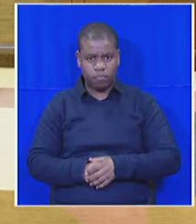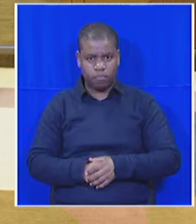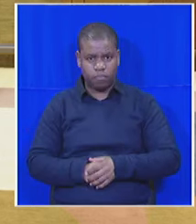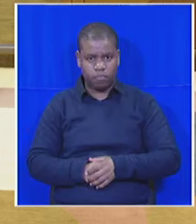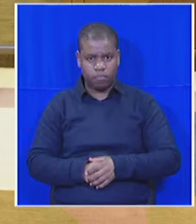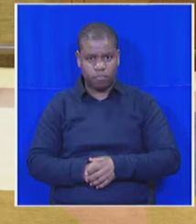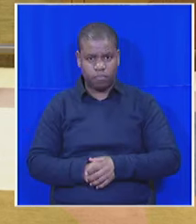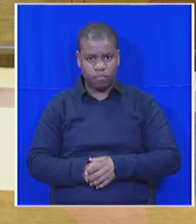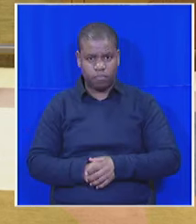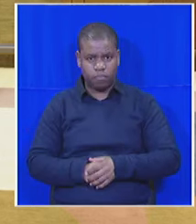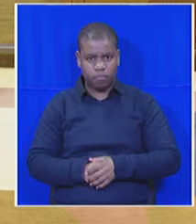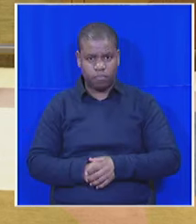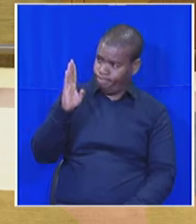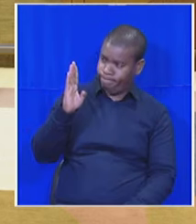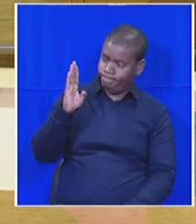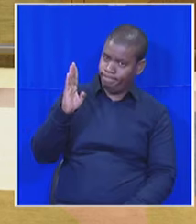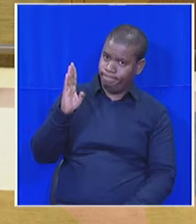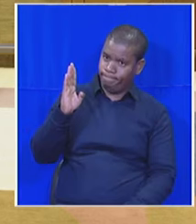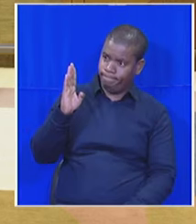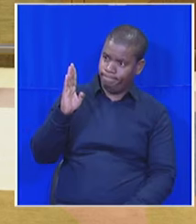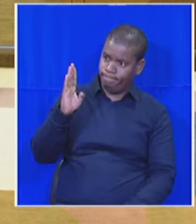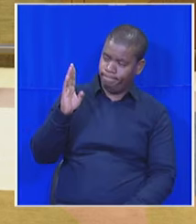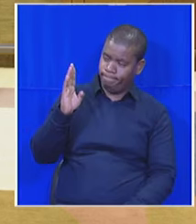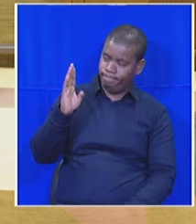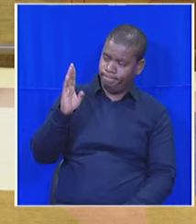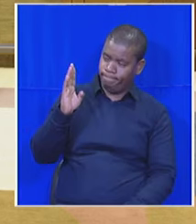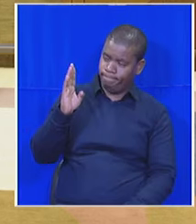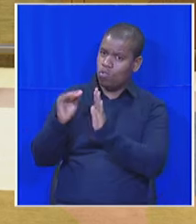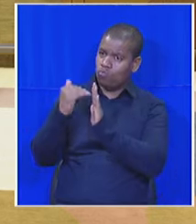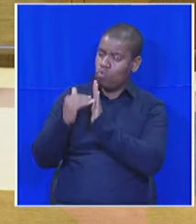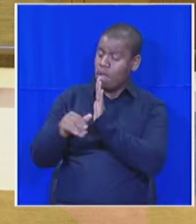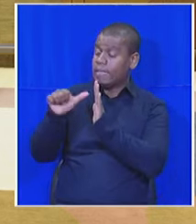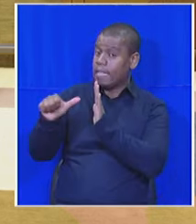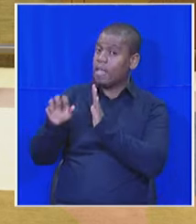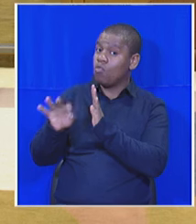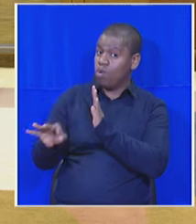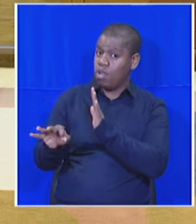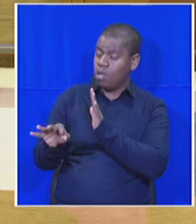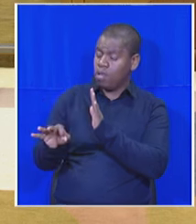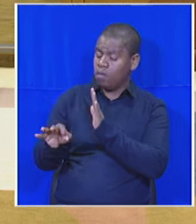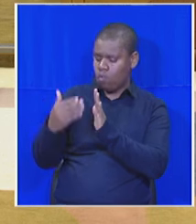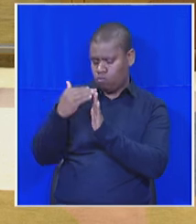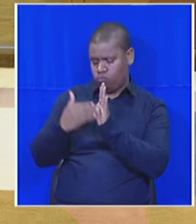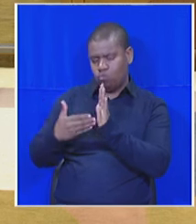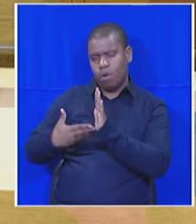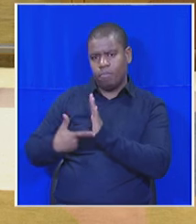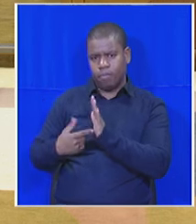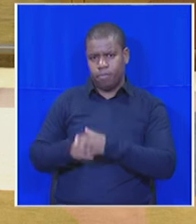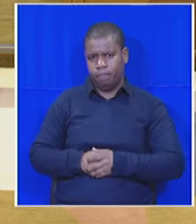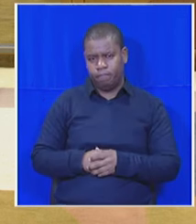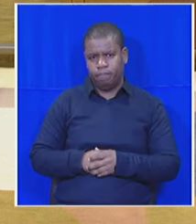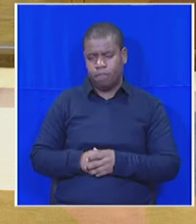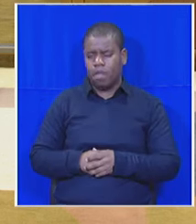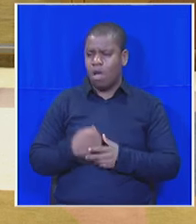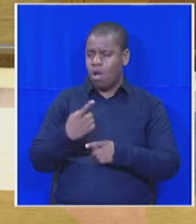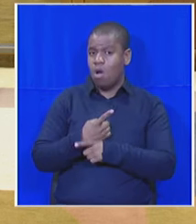House Chair, may I address you, please? Yes, Honourable Member. I'd like to address you in terms of Rule 63 of the rules. Every